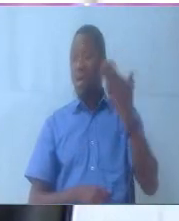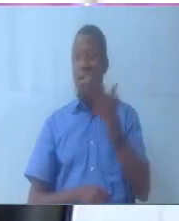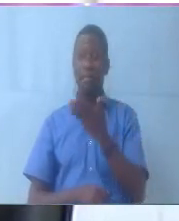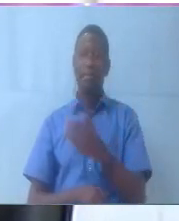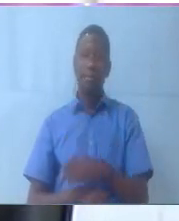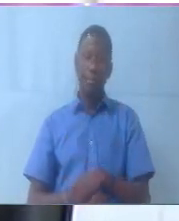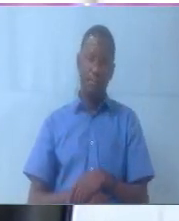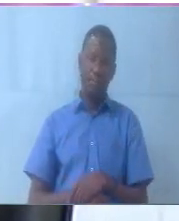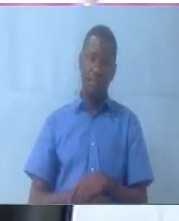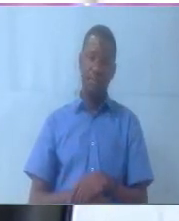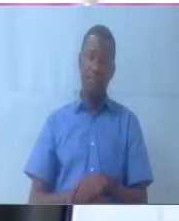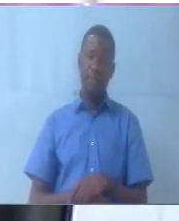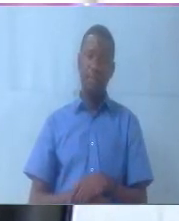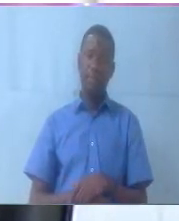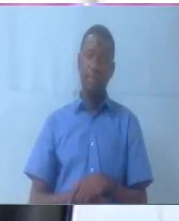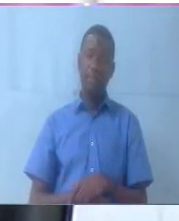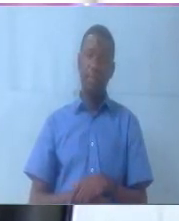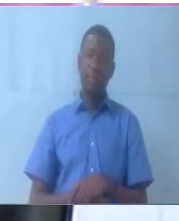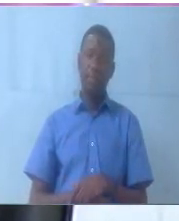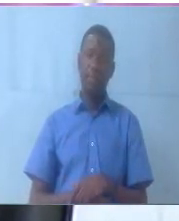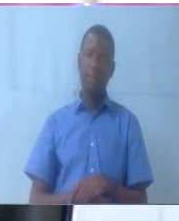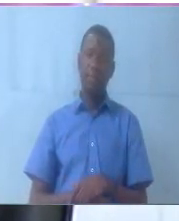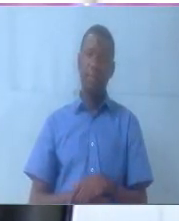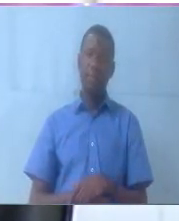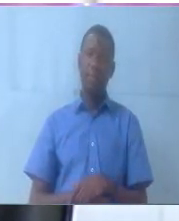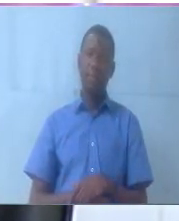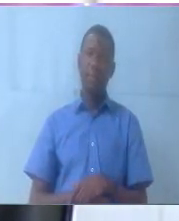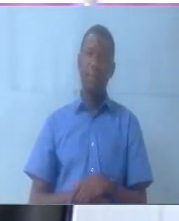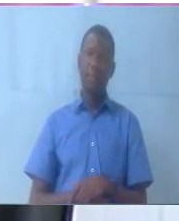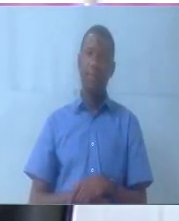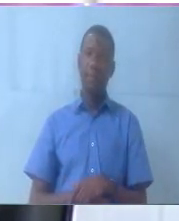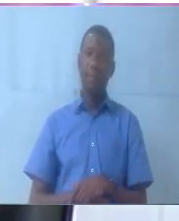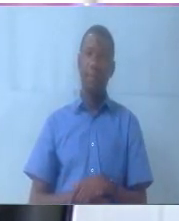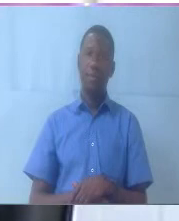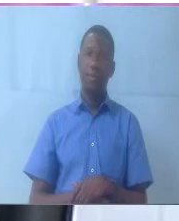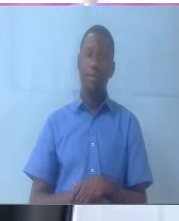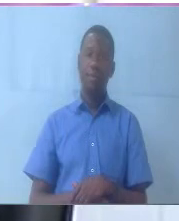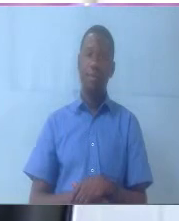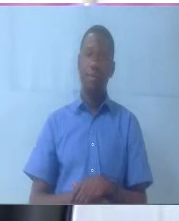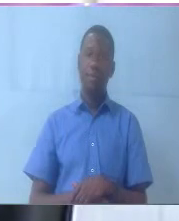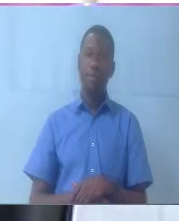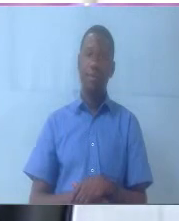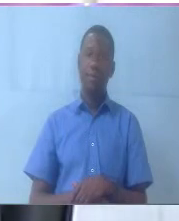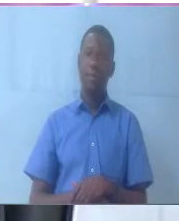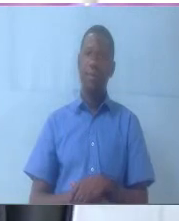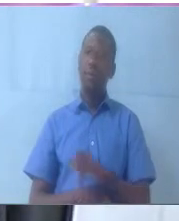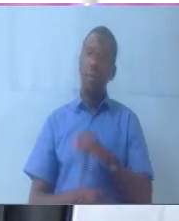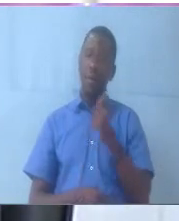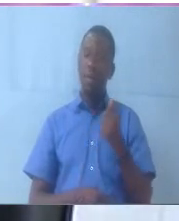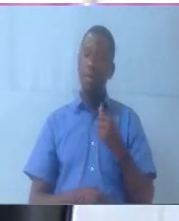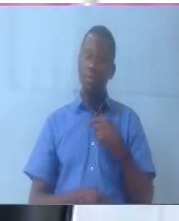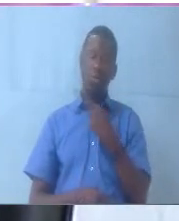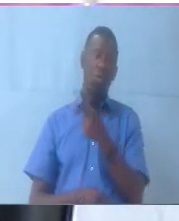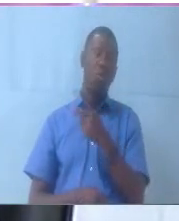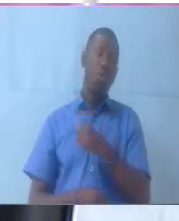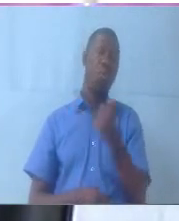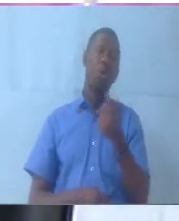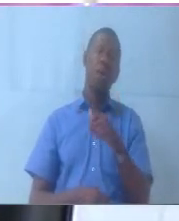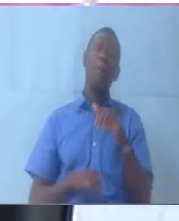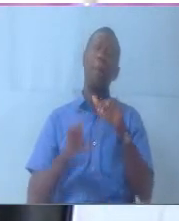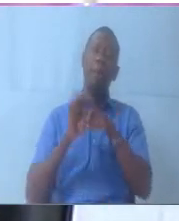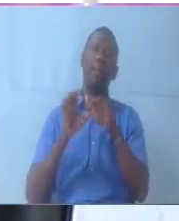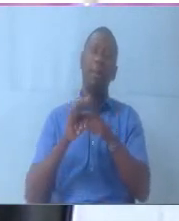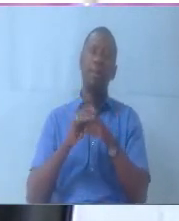membe jannung Yaya Jammeh afango ya hameso kitolu dolto. And some of his proxies as well. Aning afango